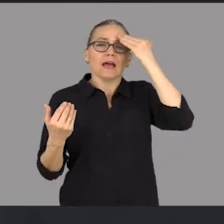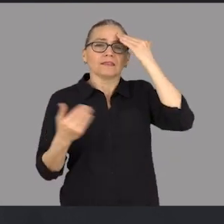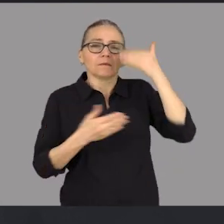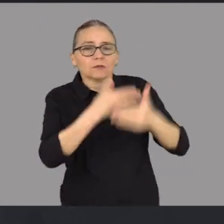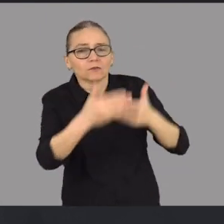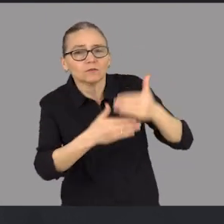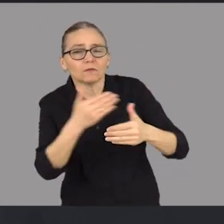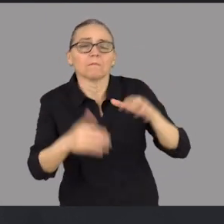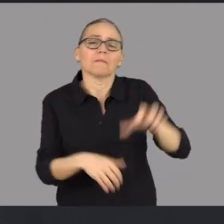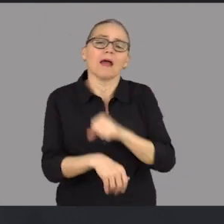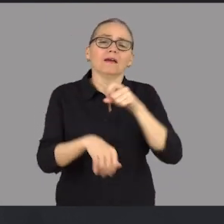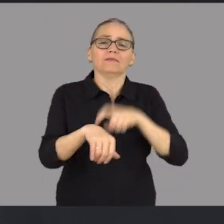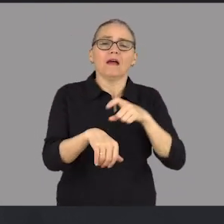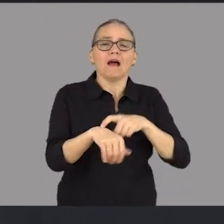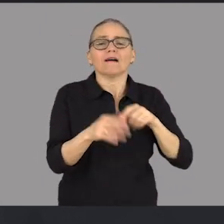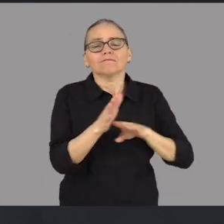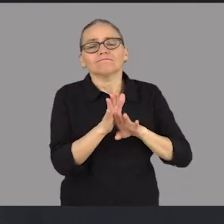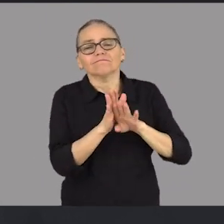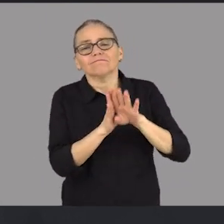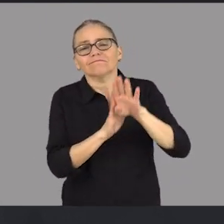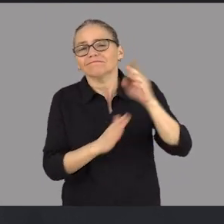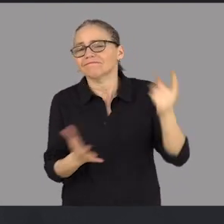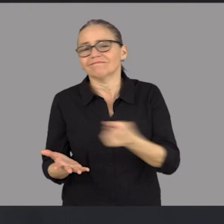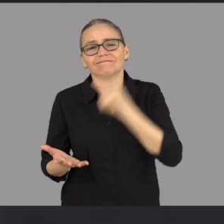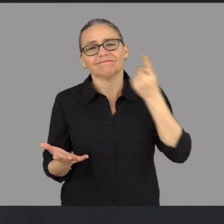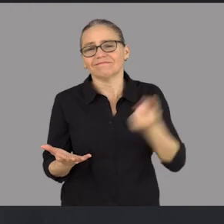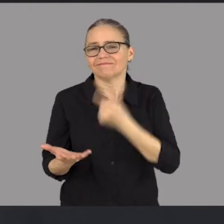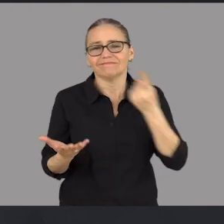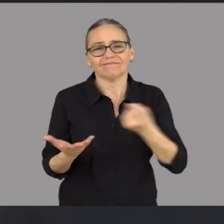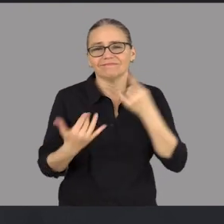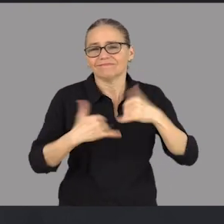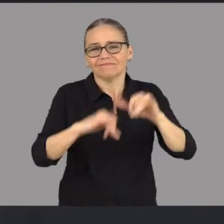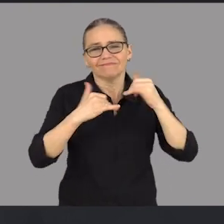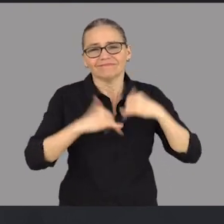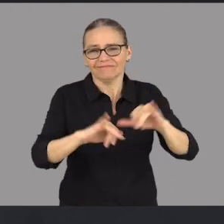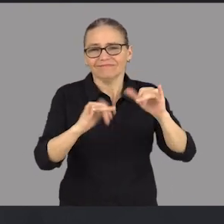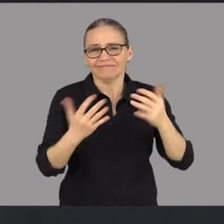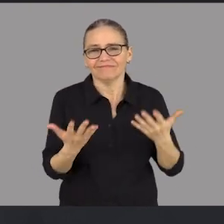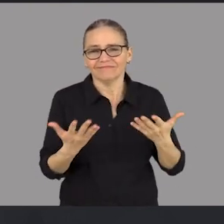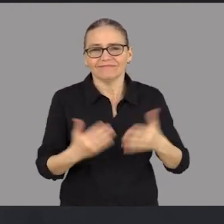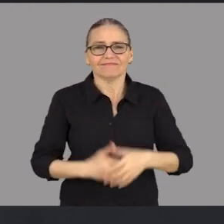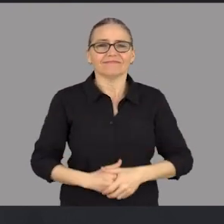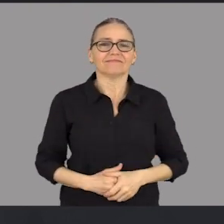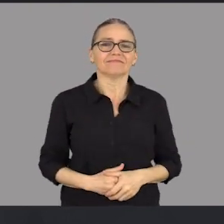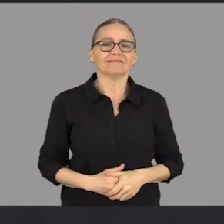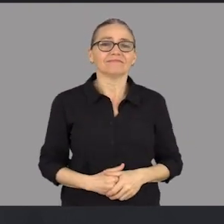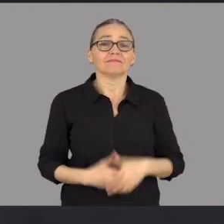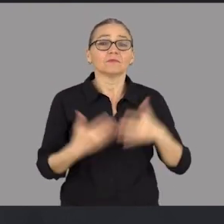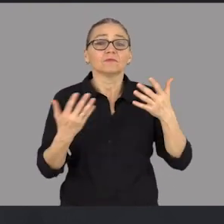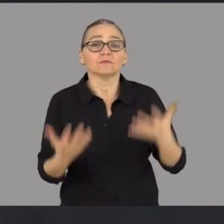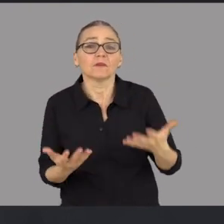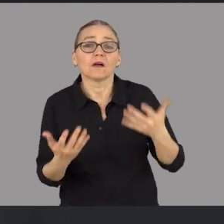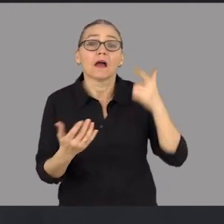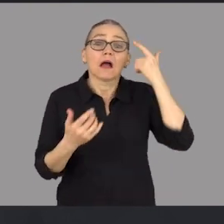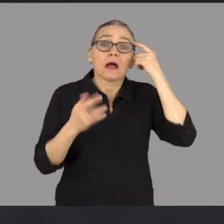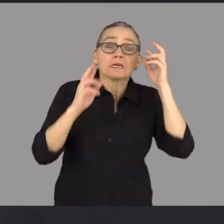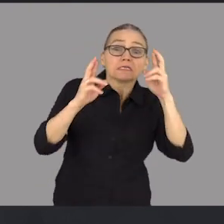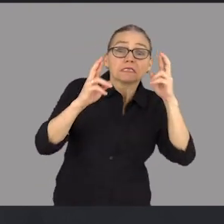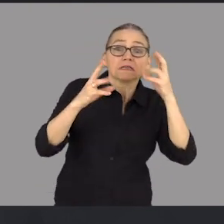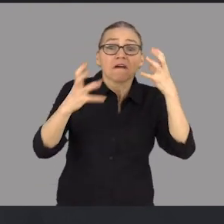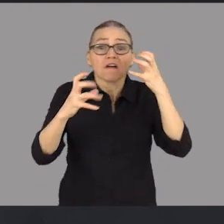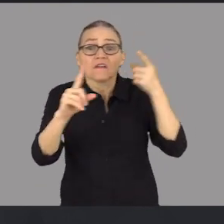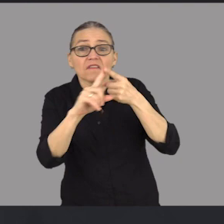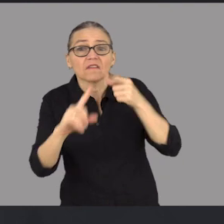happens. So I would say just recognize that it is a process. It's going to take